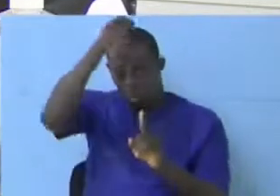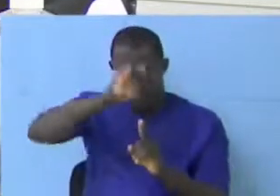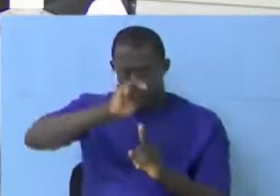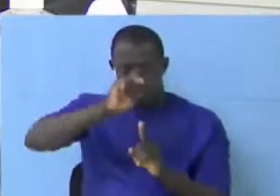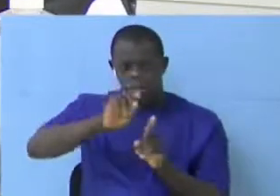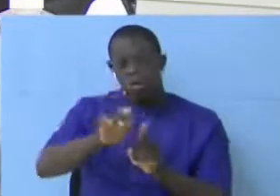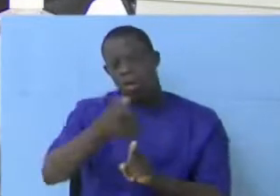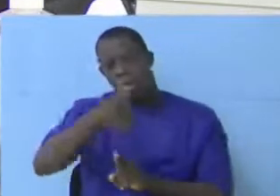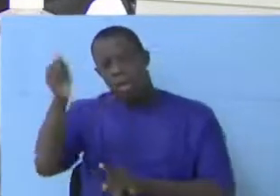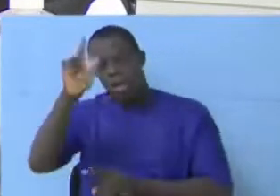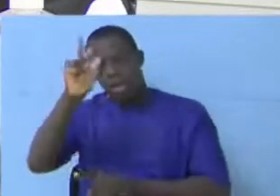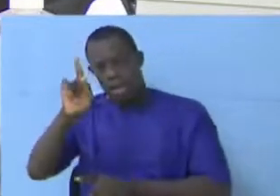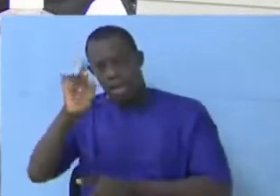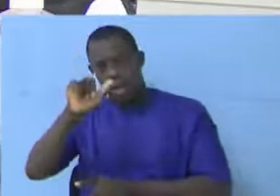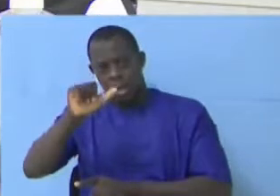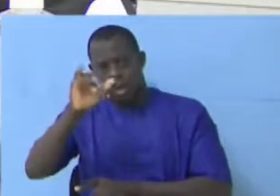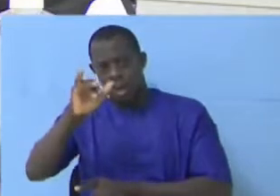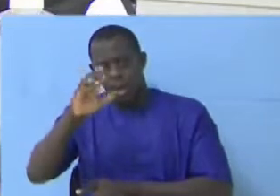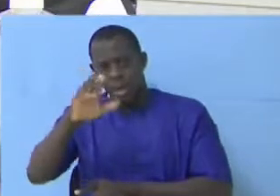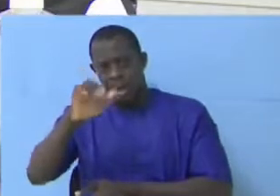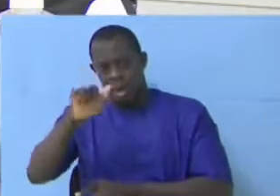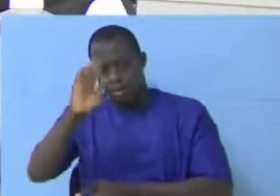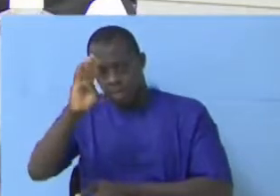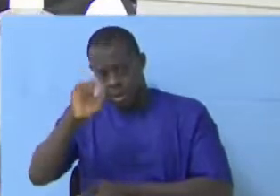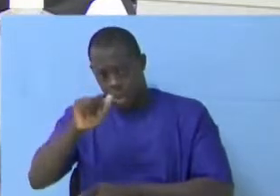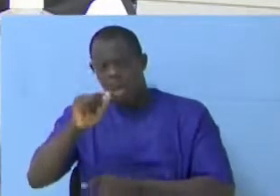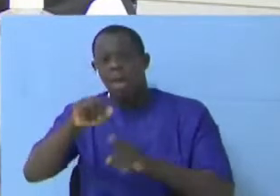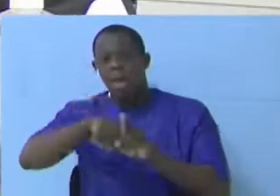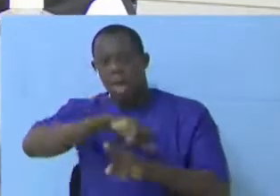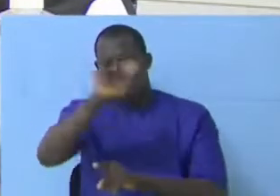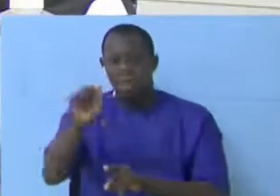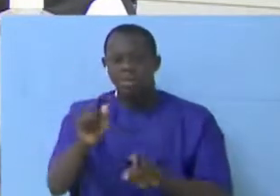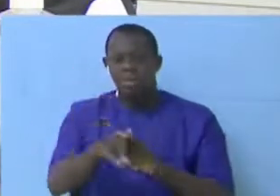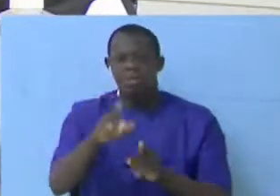Kairaba Police, and PIU at Kanifi.